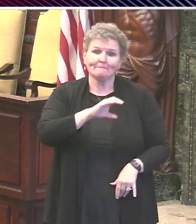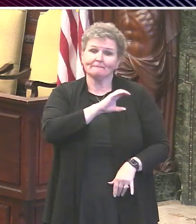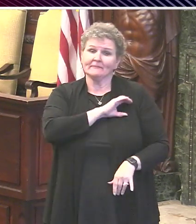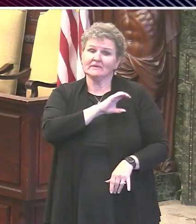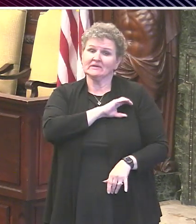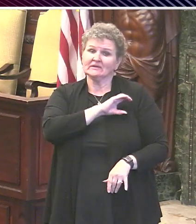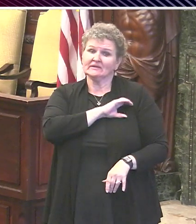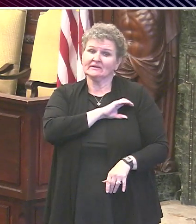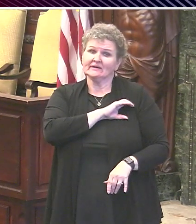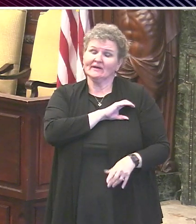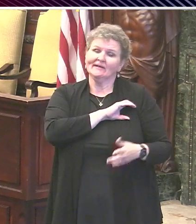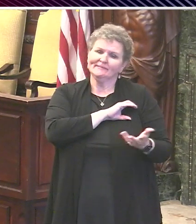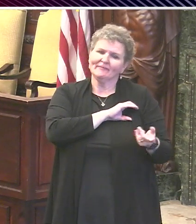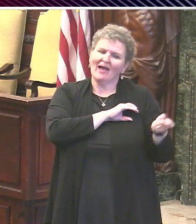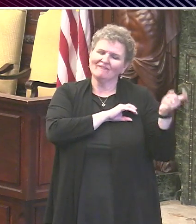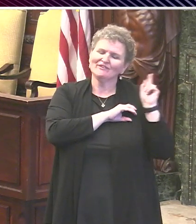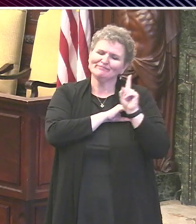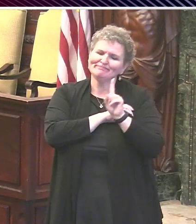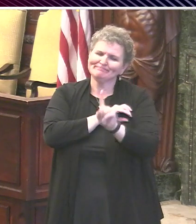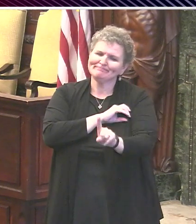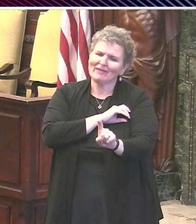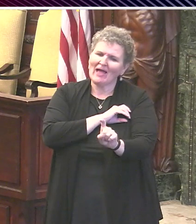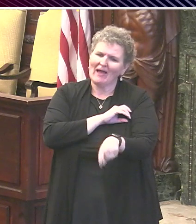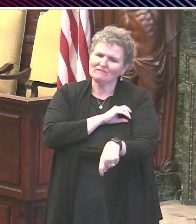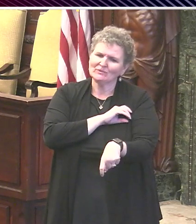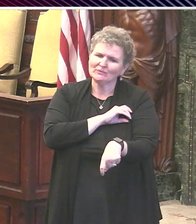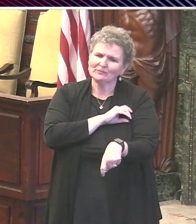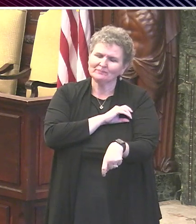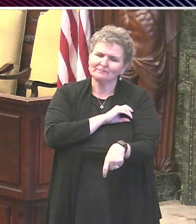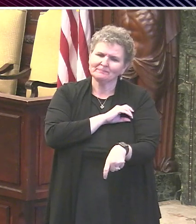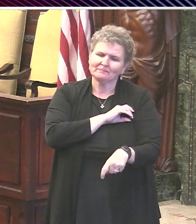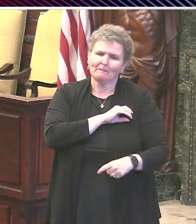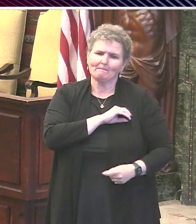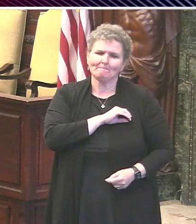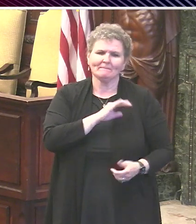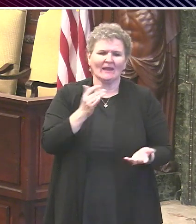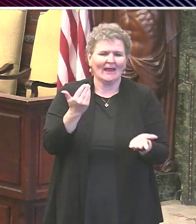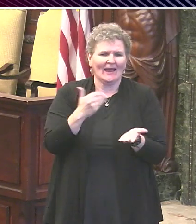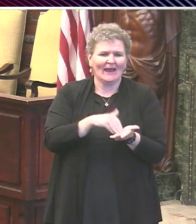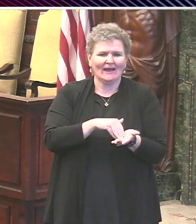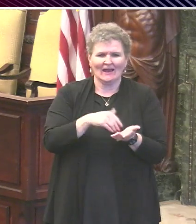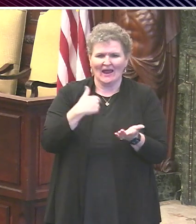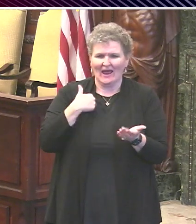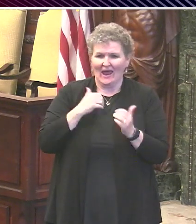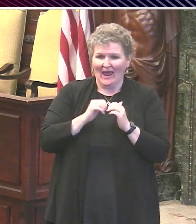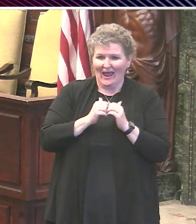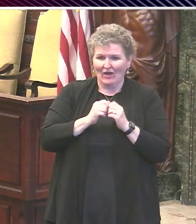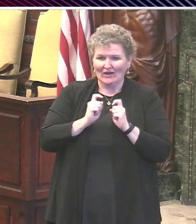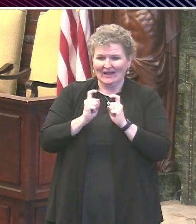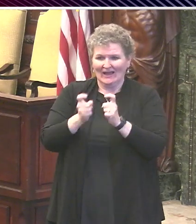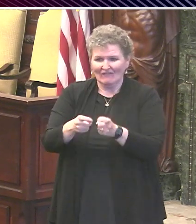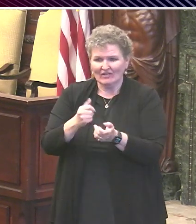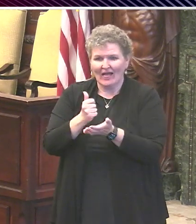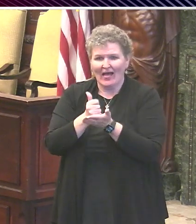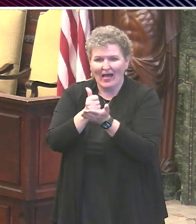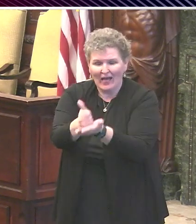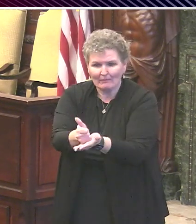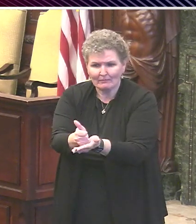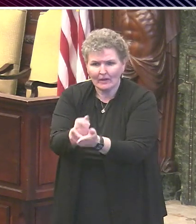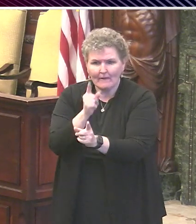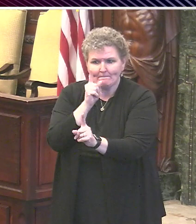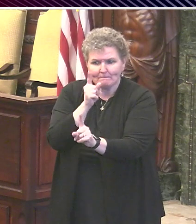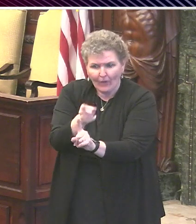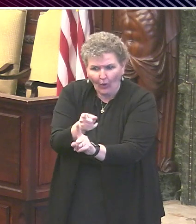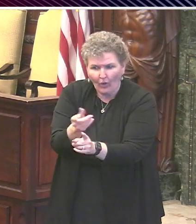individual basis. This is not a police action primarily. This is really around how do we get people help, but also provide relief to the